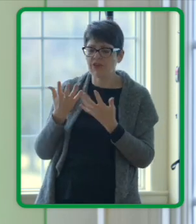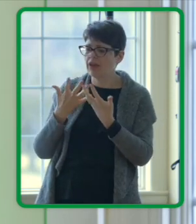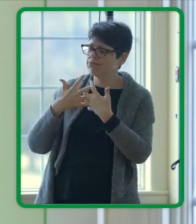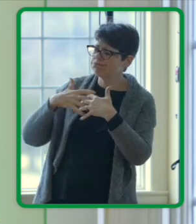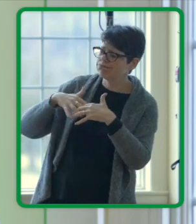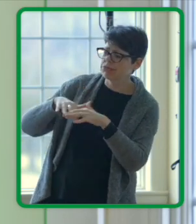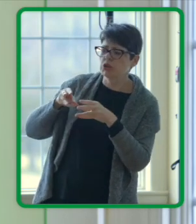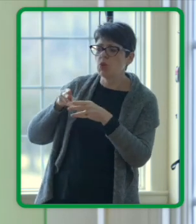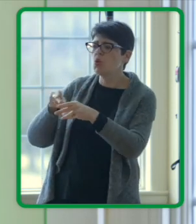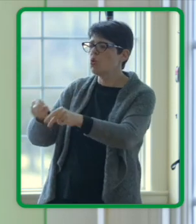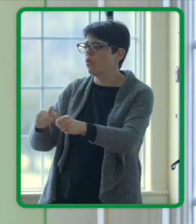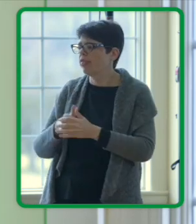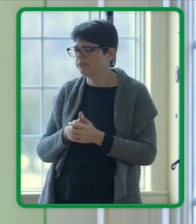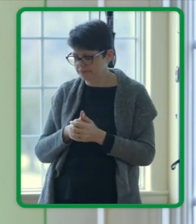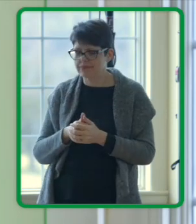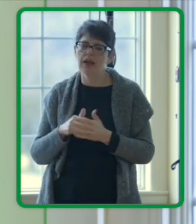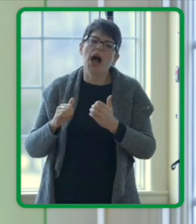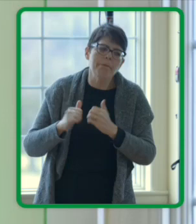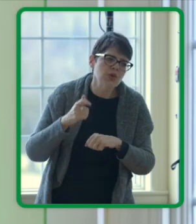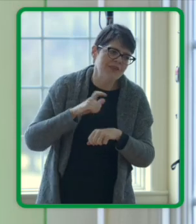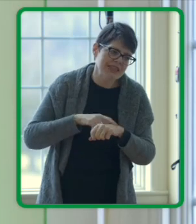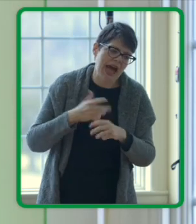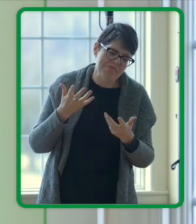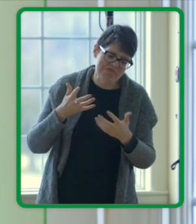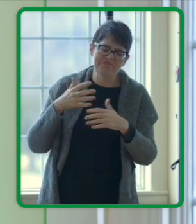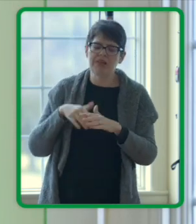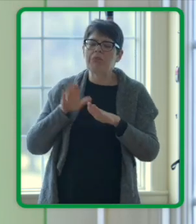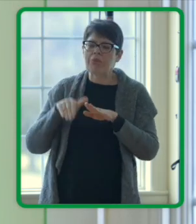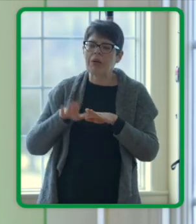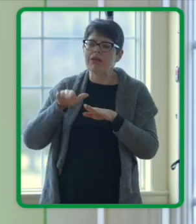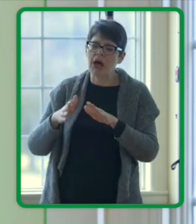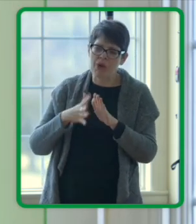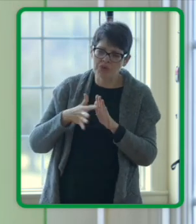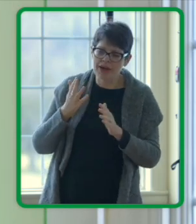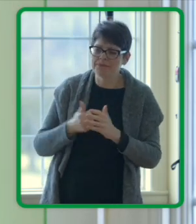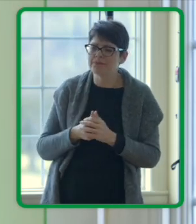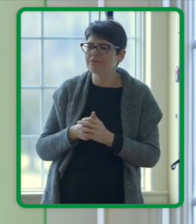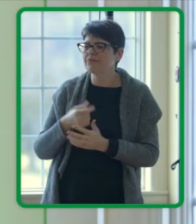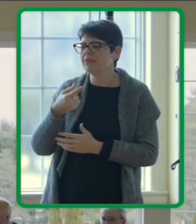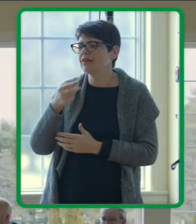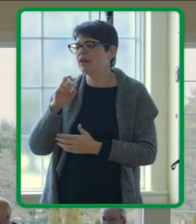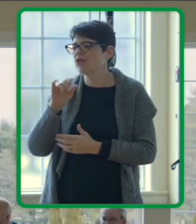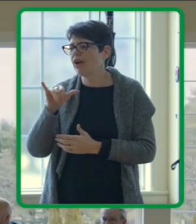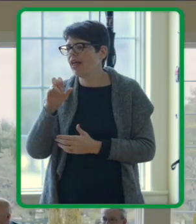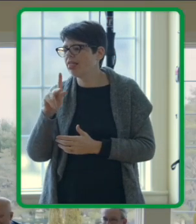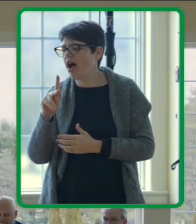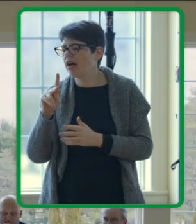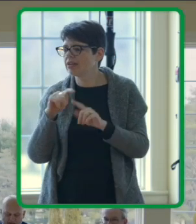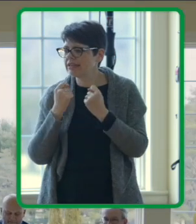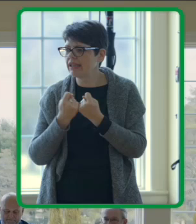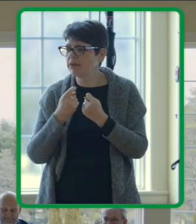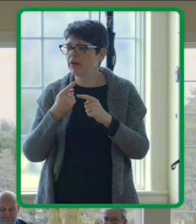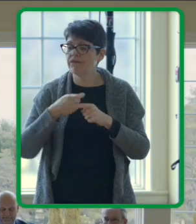seamlessly. Well, seamlessly most of the time. To the Greylock team, from our forward-facing staff